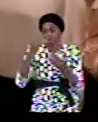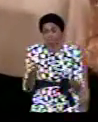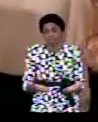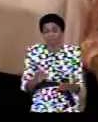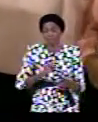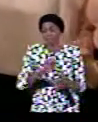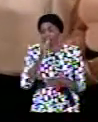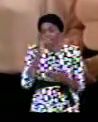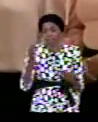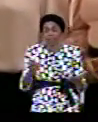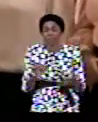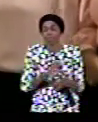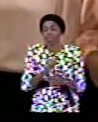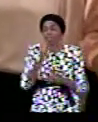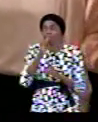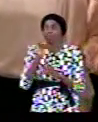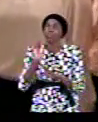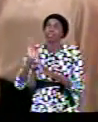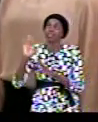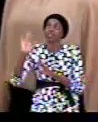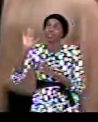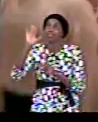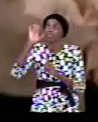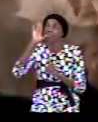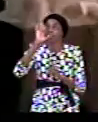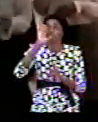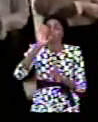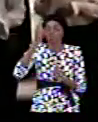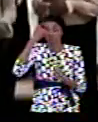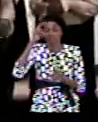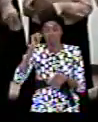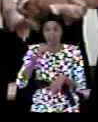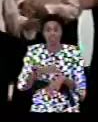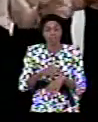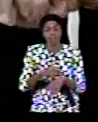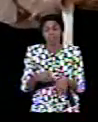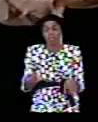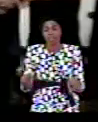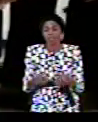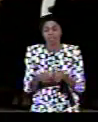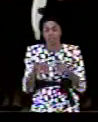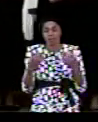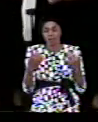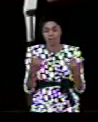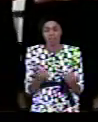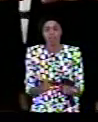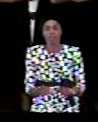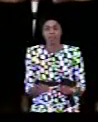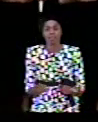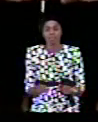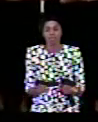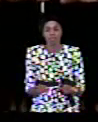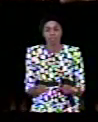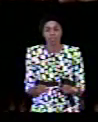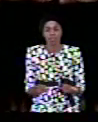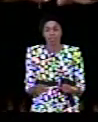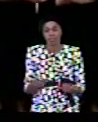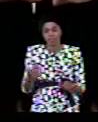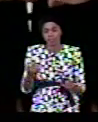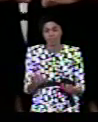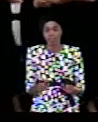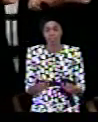am here, and I am here, for such a time,